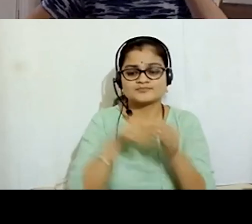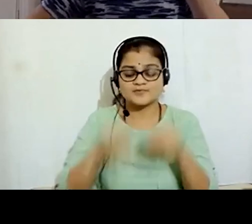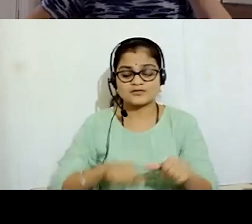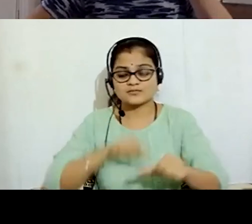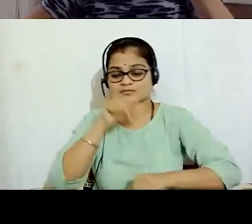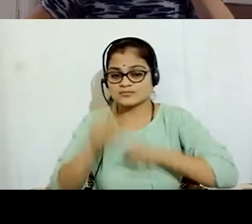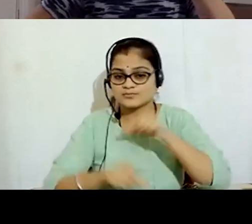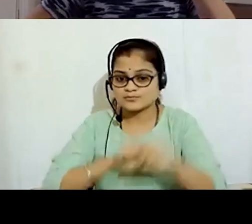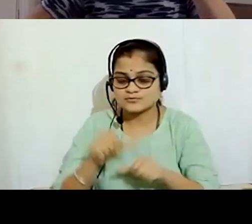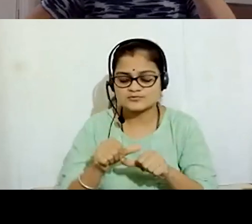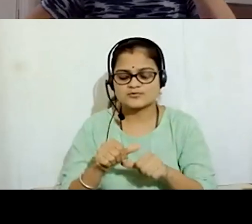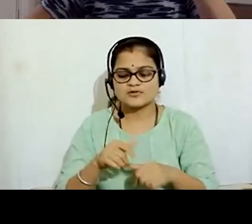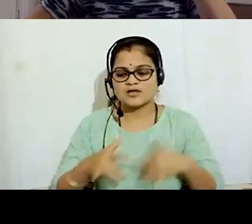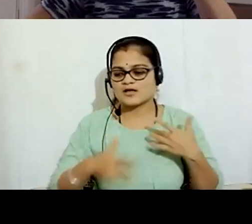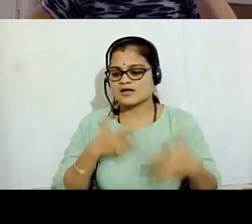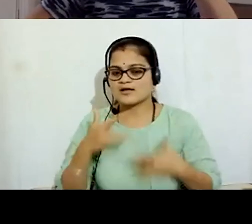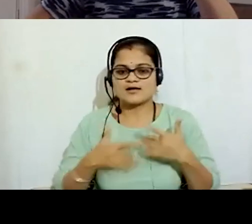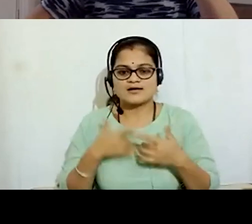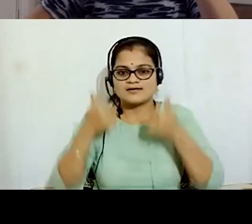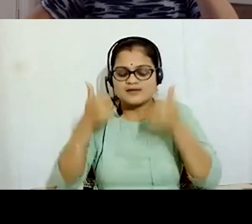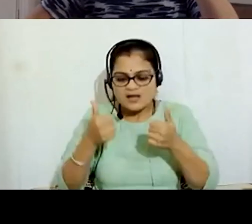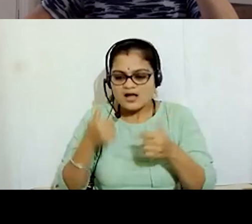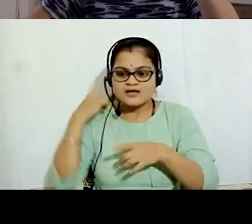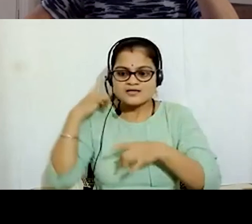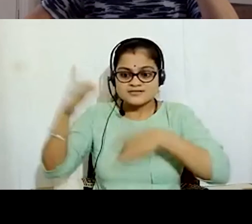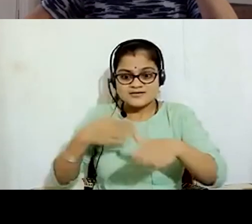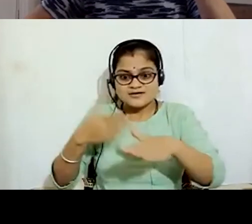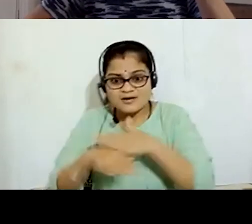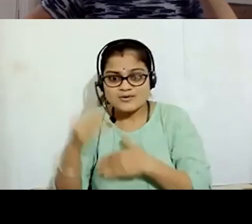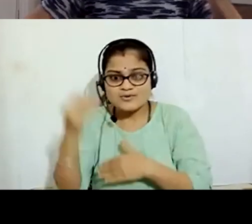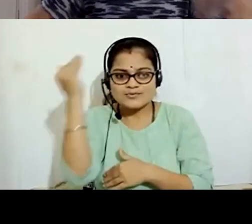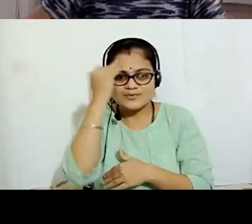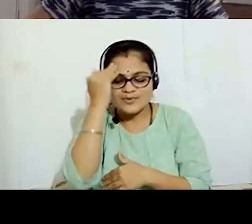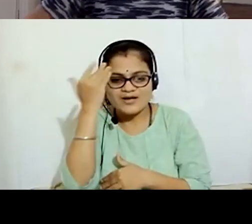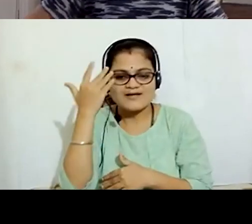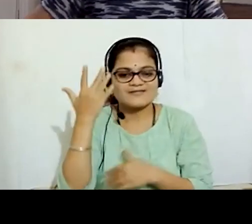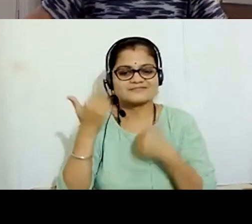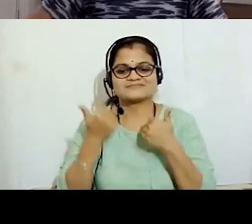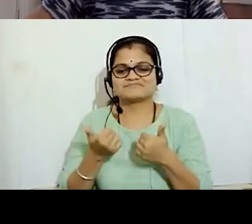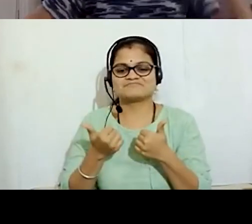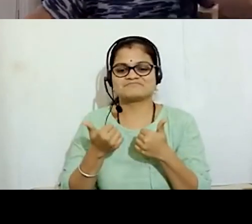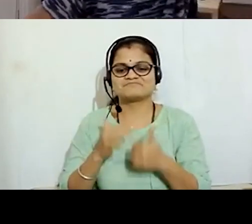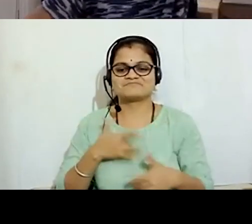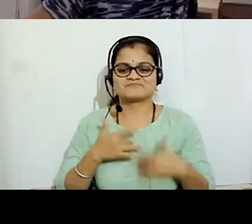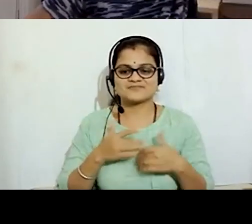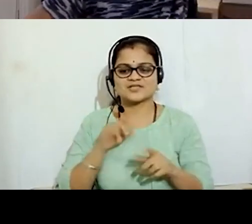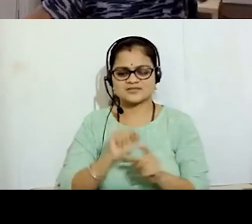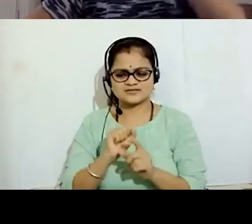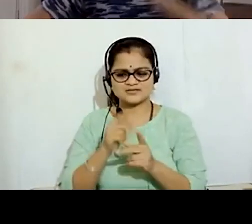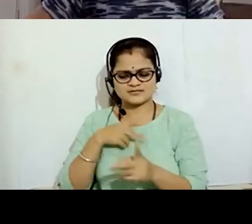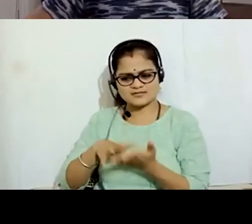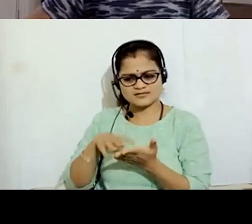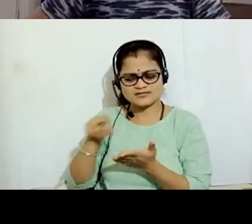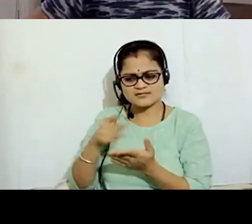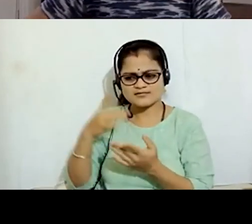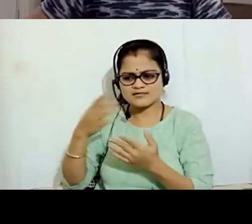very enriching for me in terms of getting to know my city, and just even from the angle of trying to learn